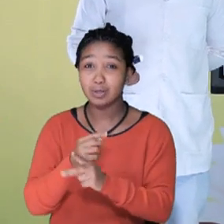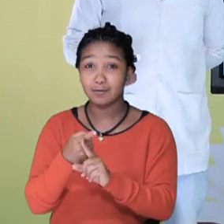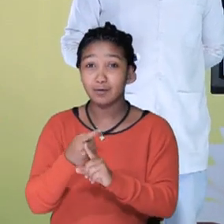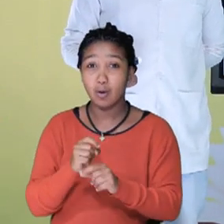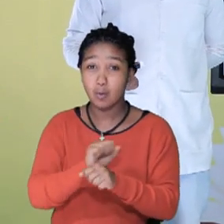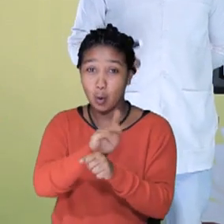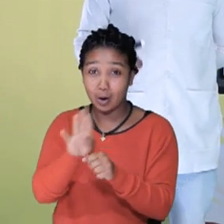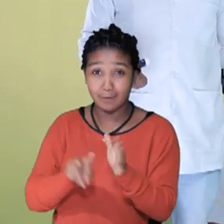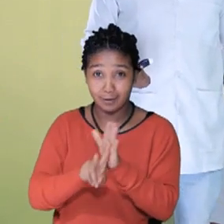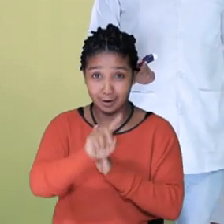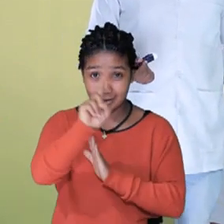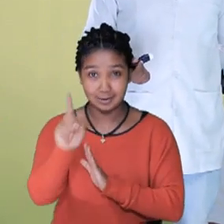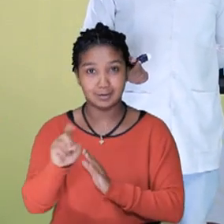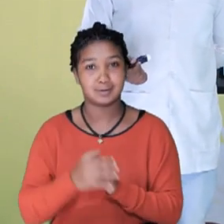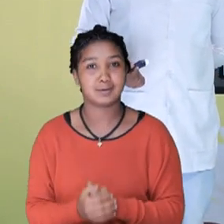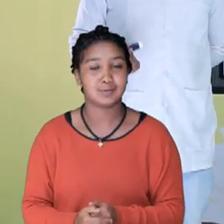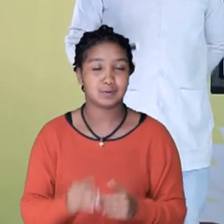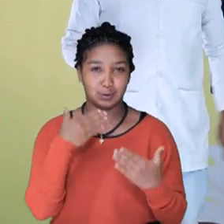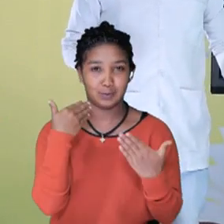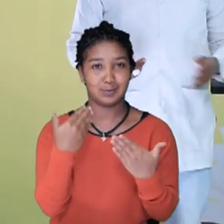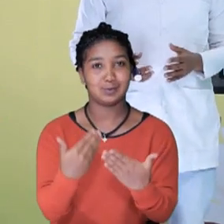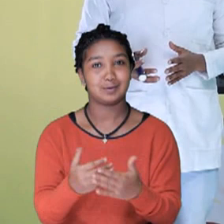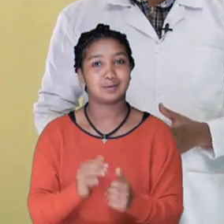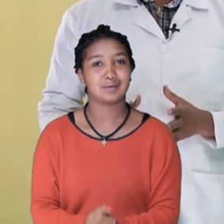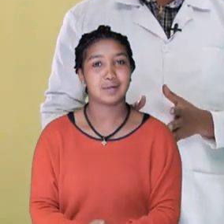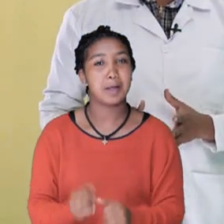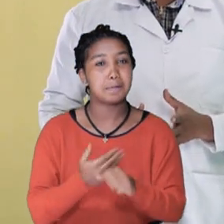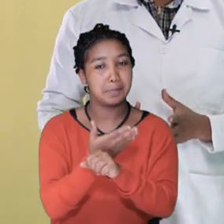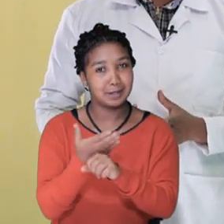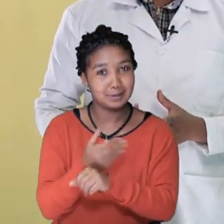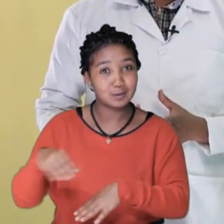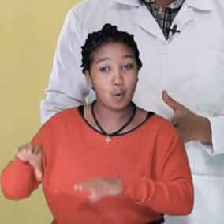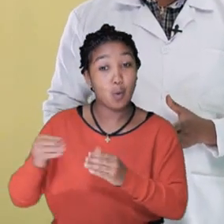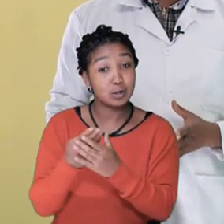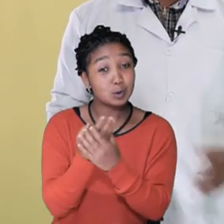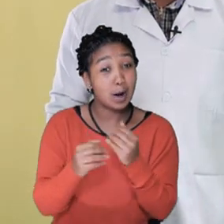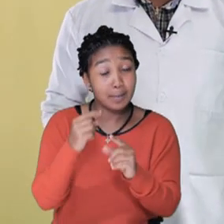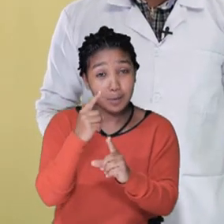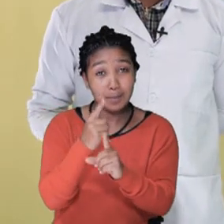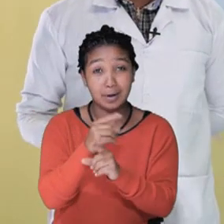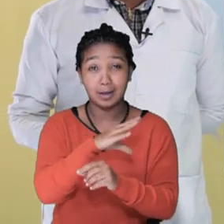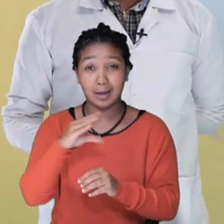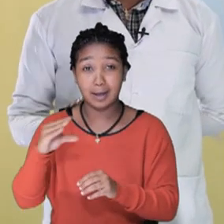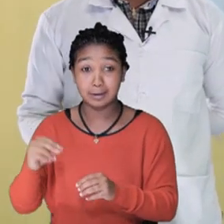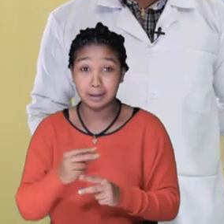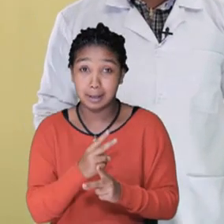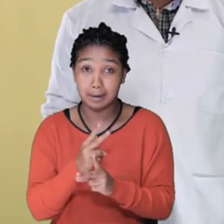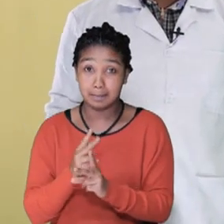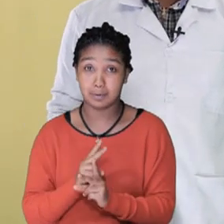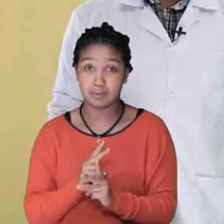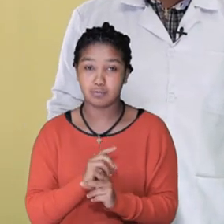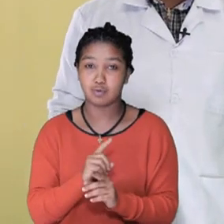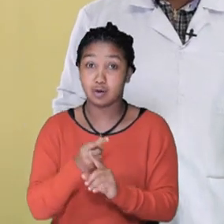corona? Good. Please students, wash your hands properly and keep